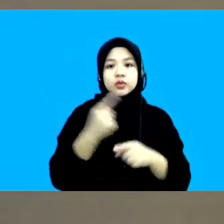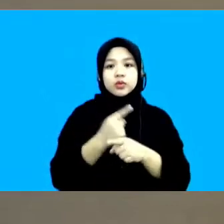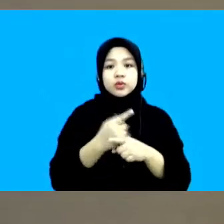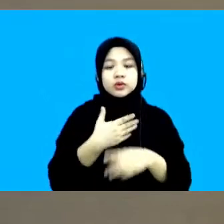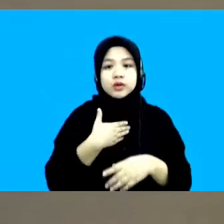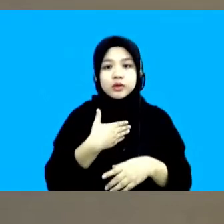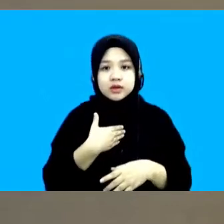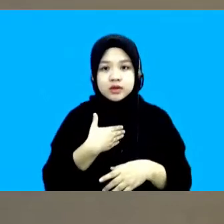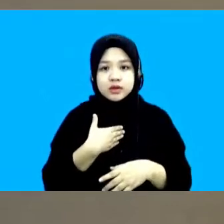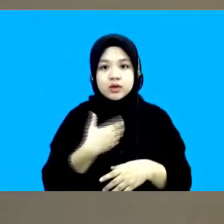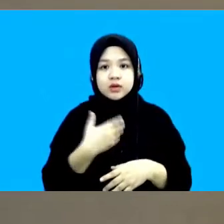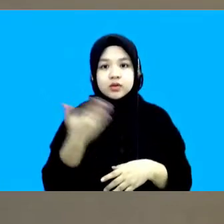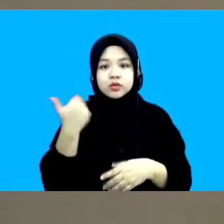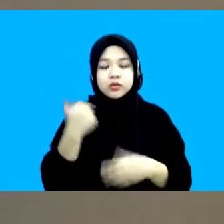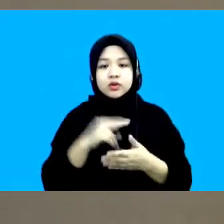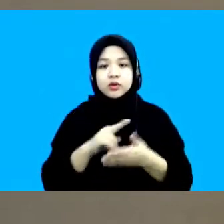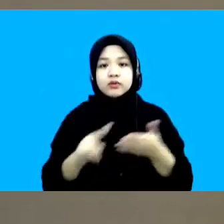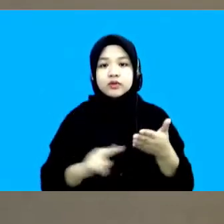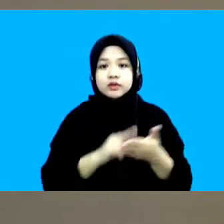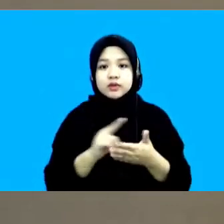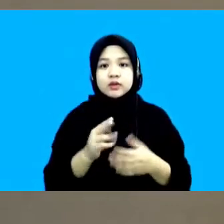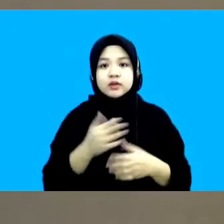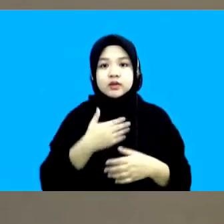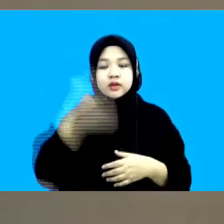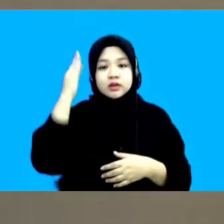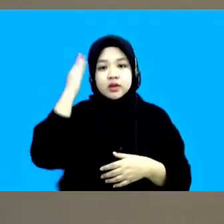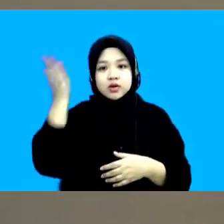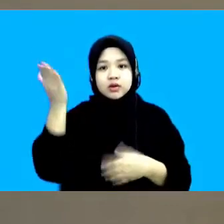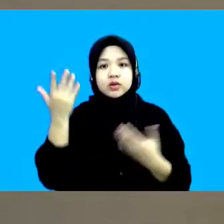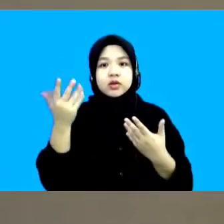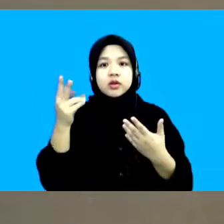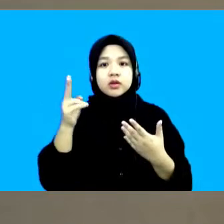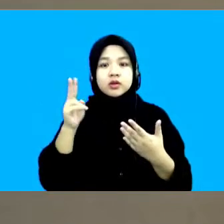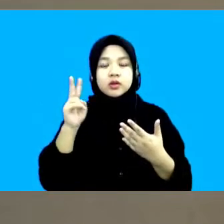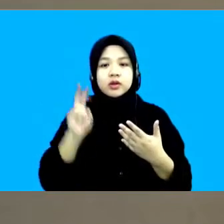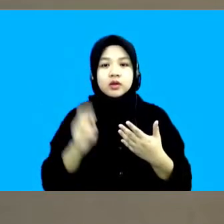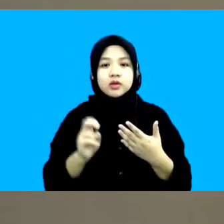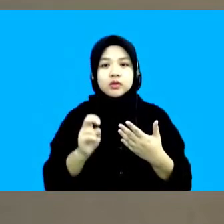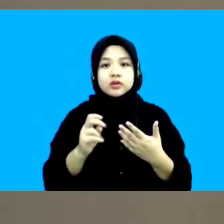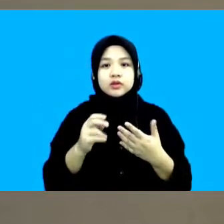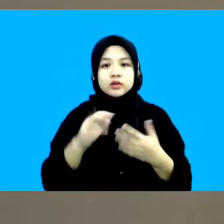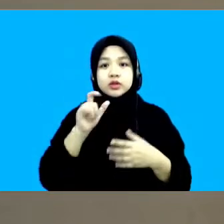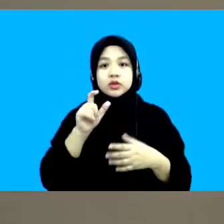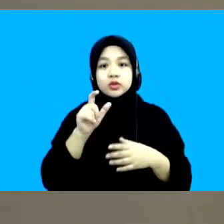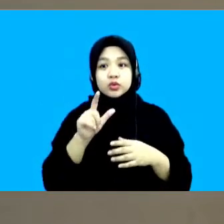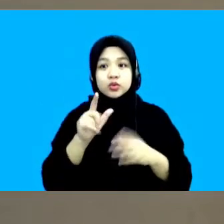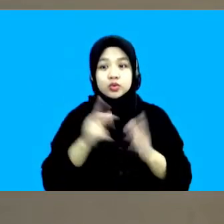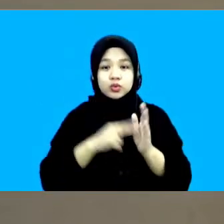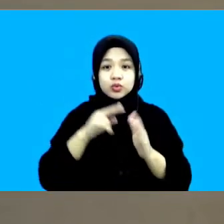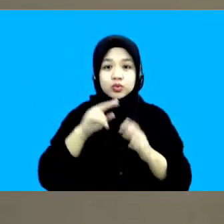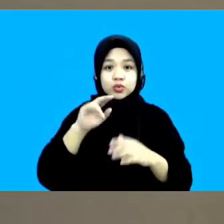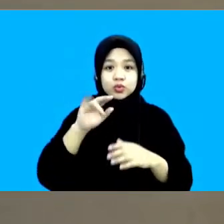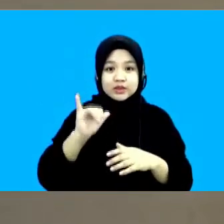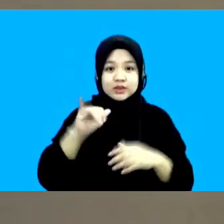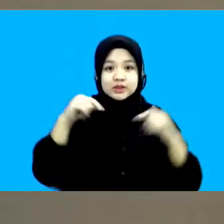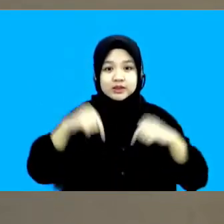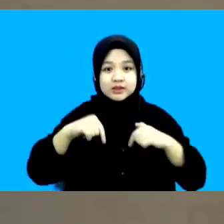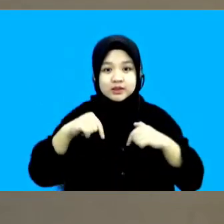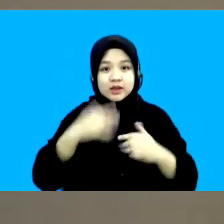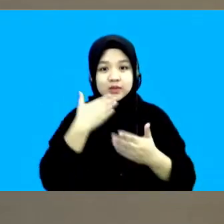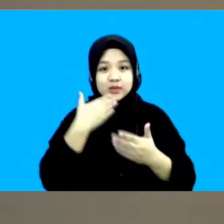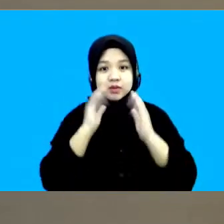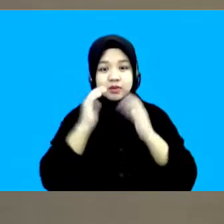could induce the purchasing power, but the question is, it is this disproportionate impact because the middle and upper class,